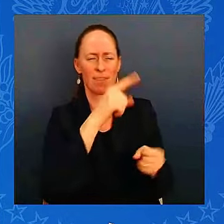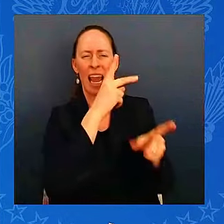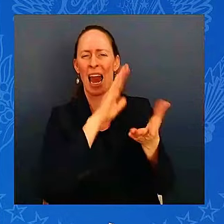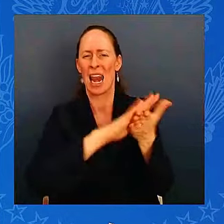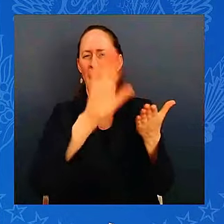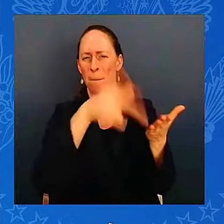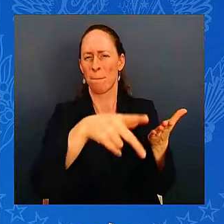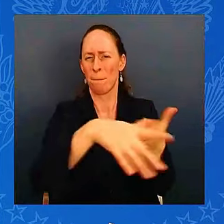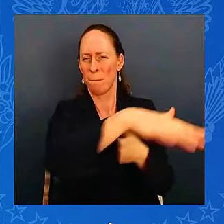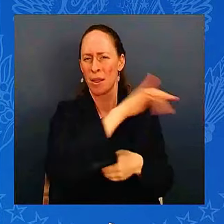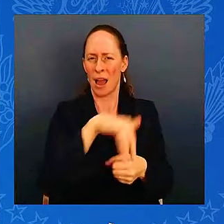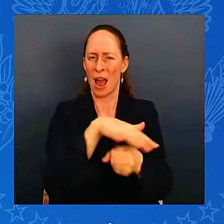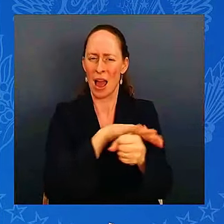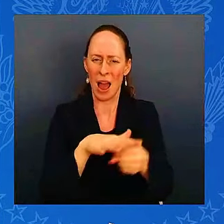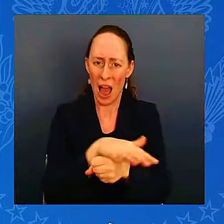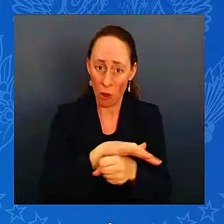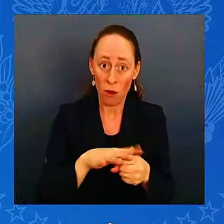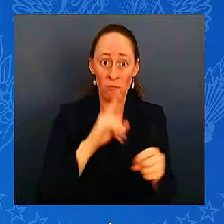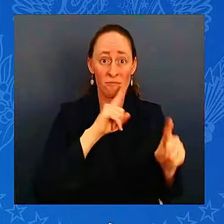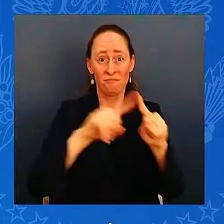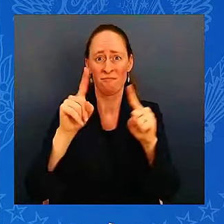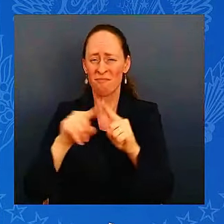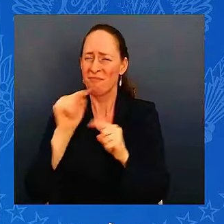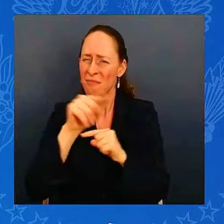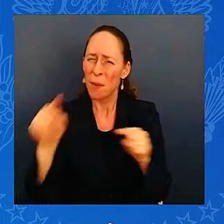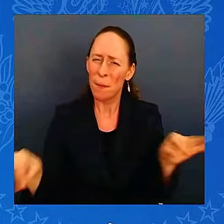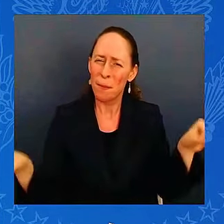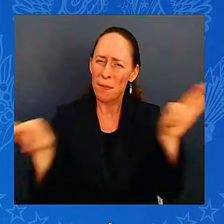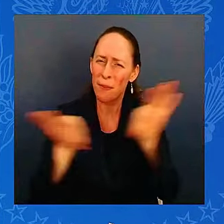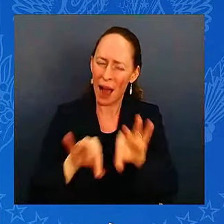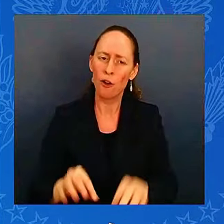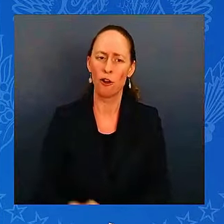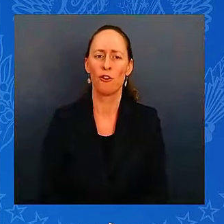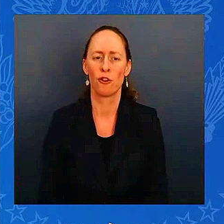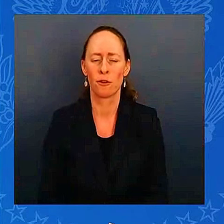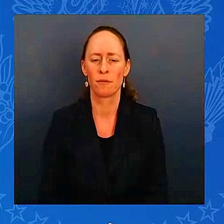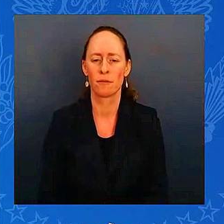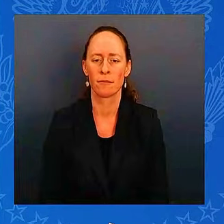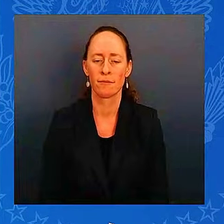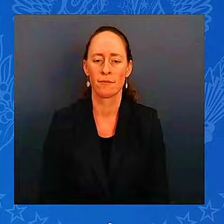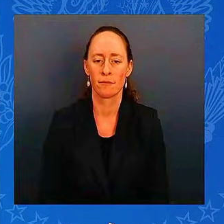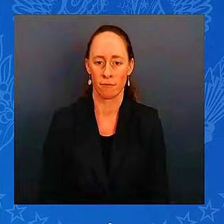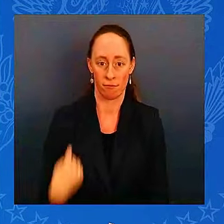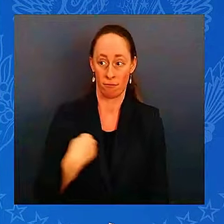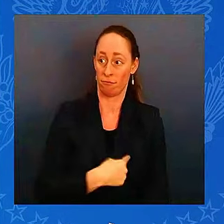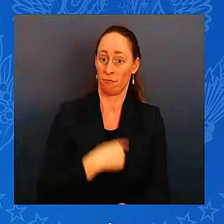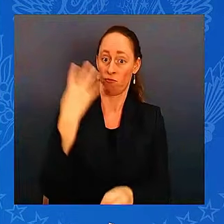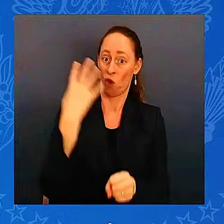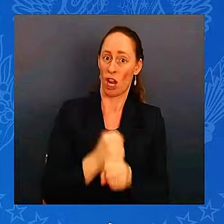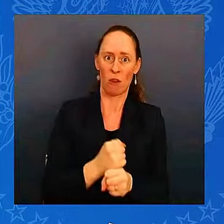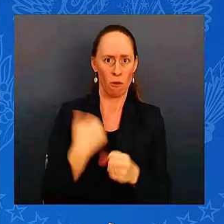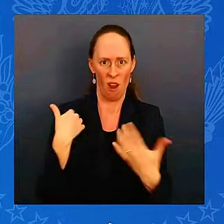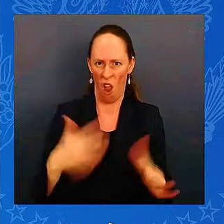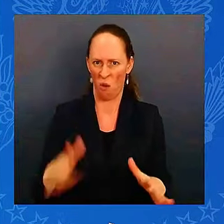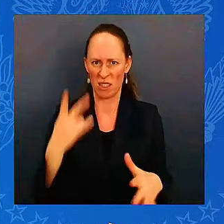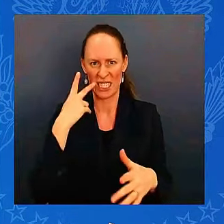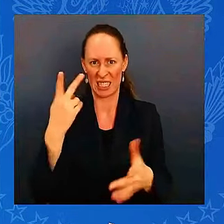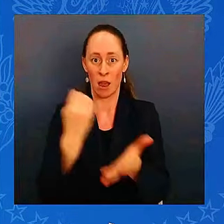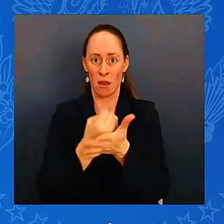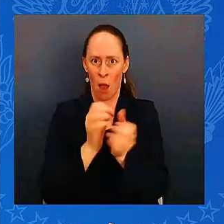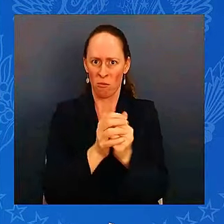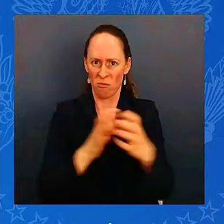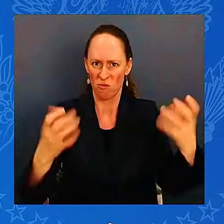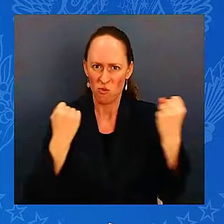It matters a great deal. In just under 4 years, the economy has created nearly 16 million jobs, the most ever in a single